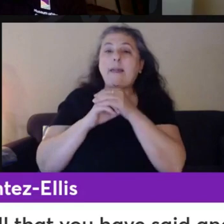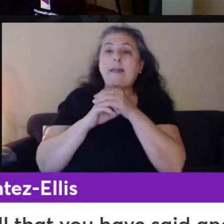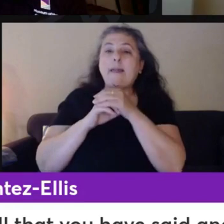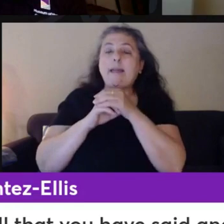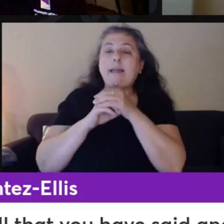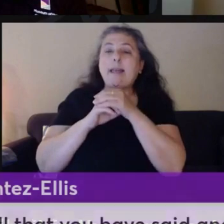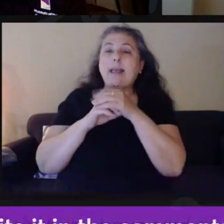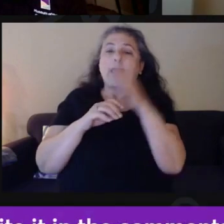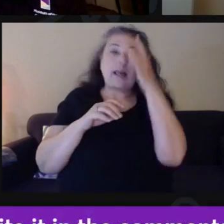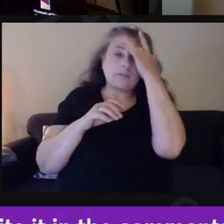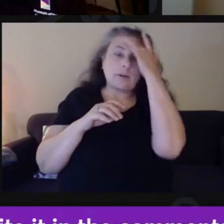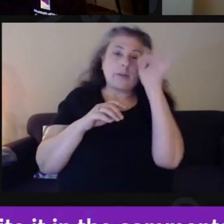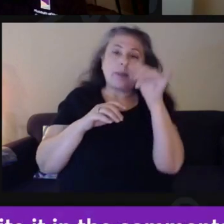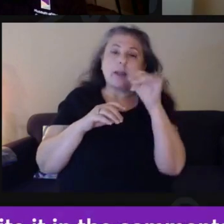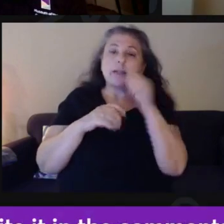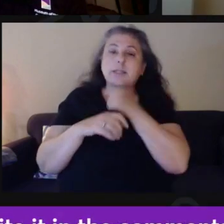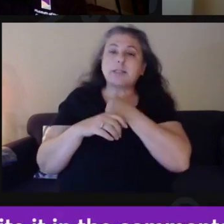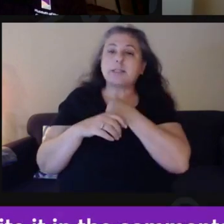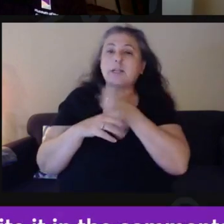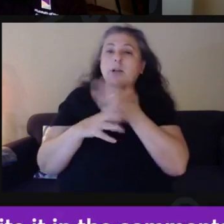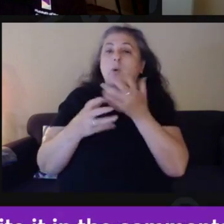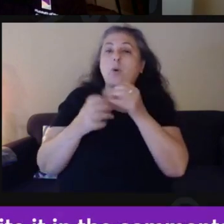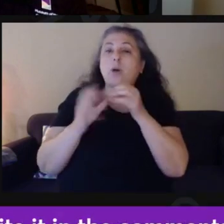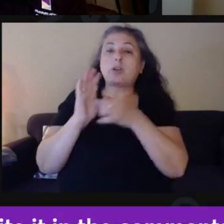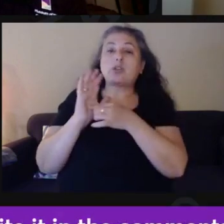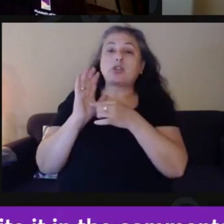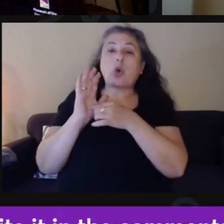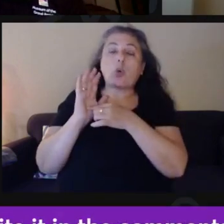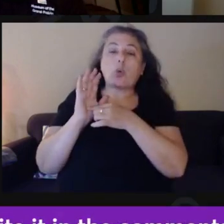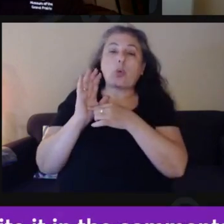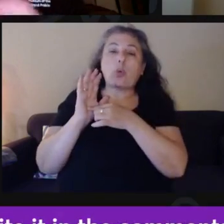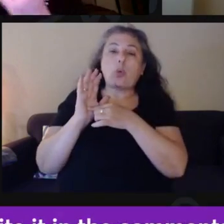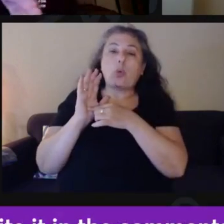I forgot about that. Sorry. I wanted to show